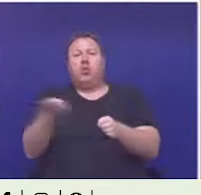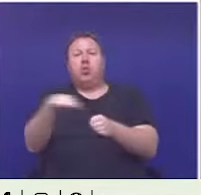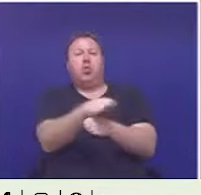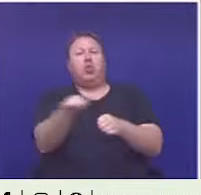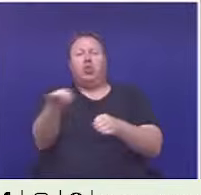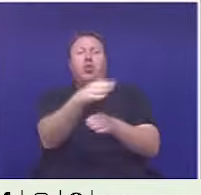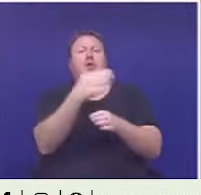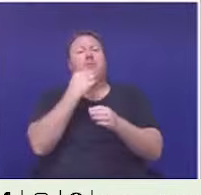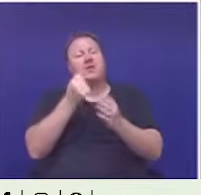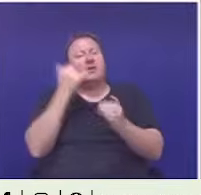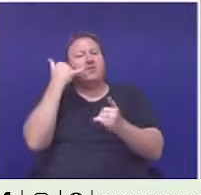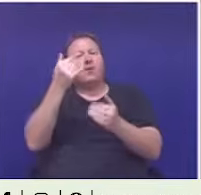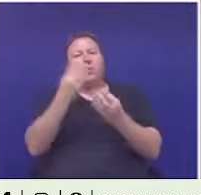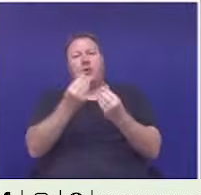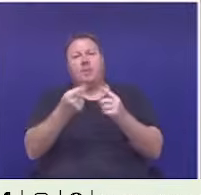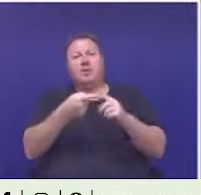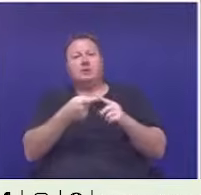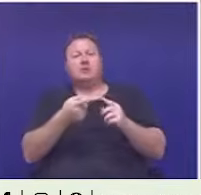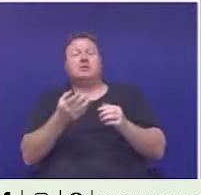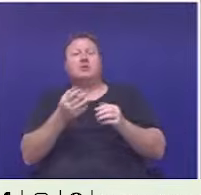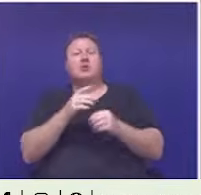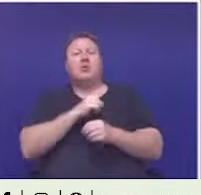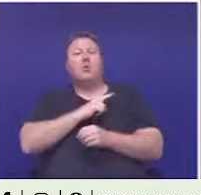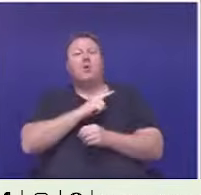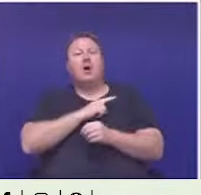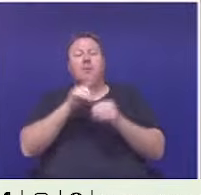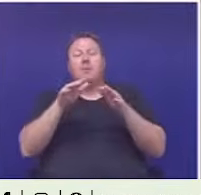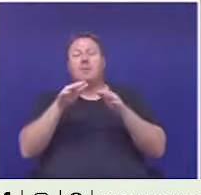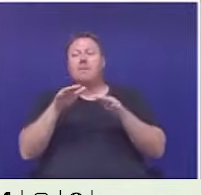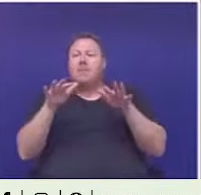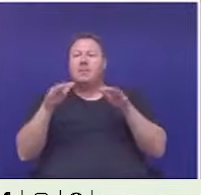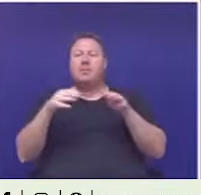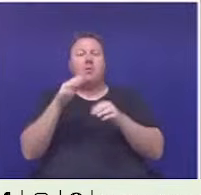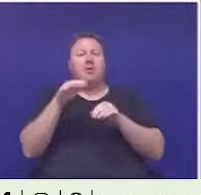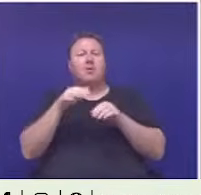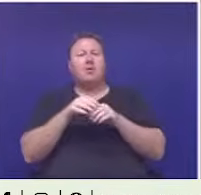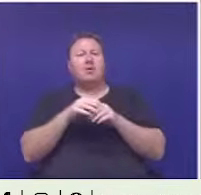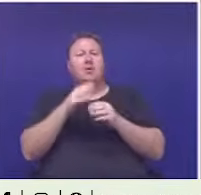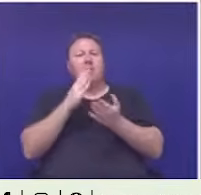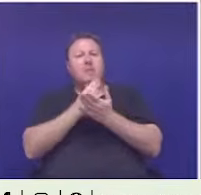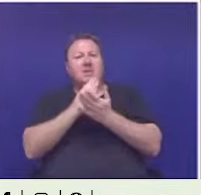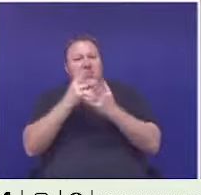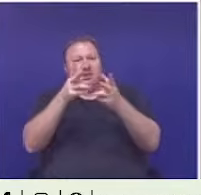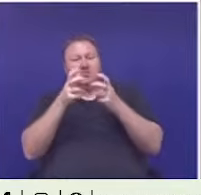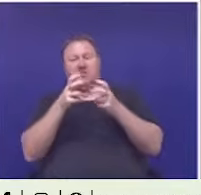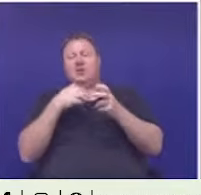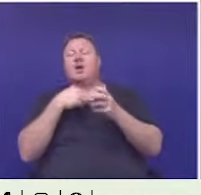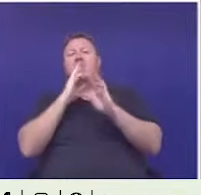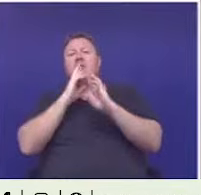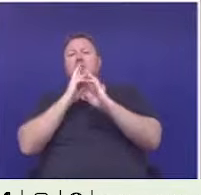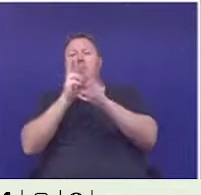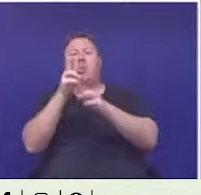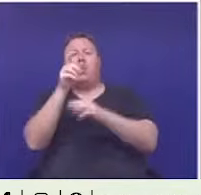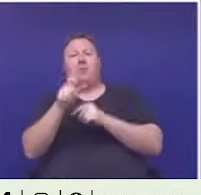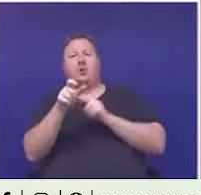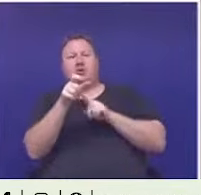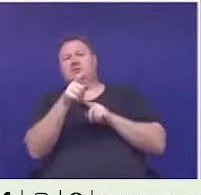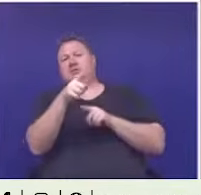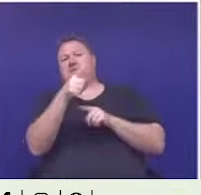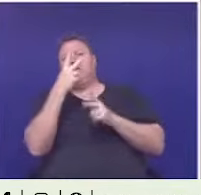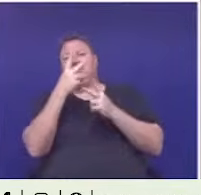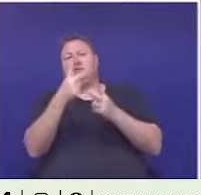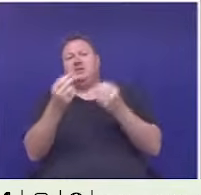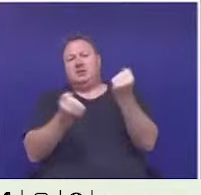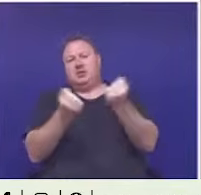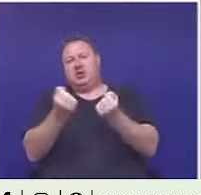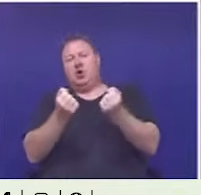discussion. Because ultimately, even members of the public should be able to say, no. I can report this person. I can see that this car